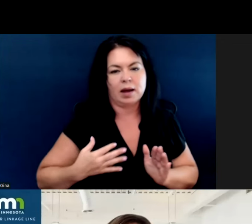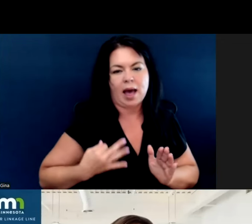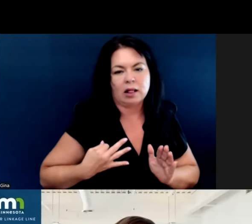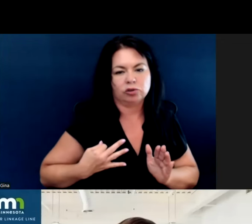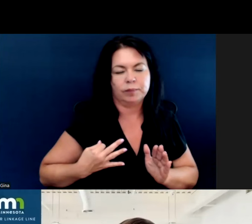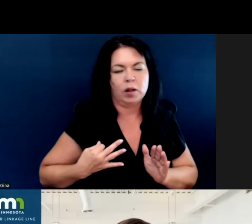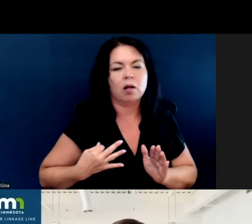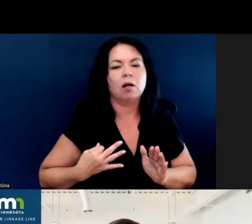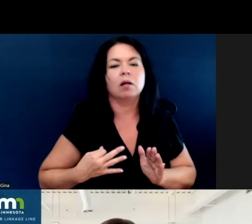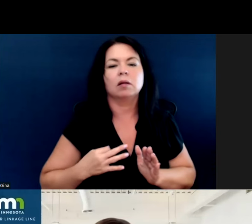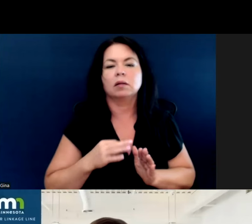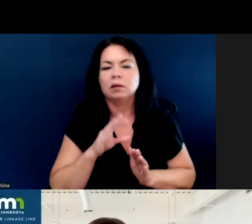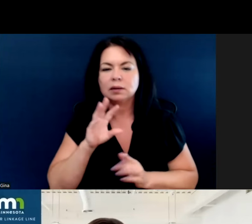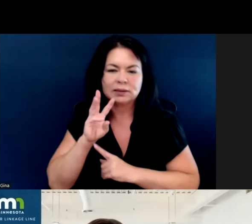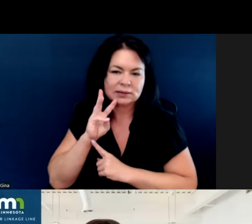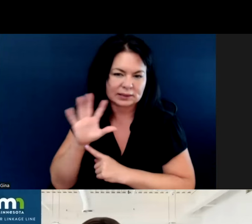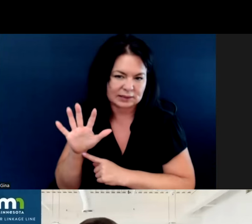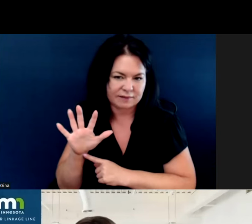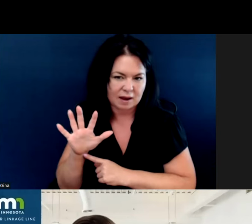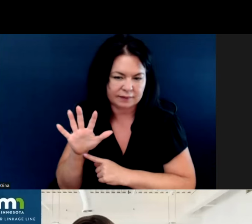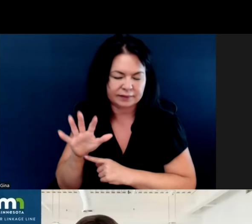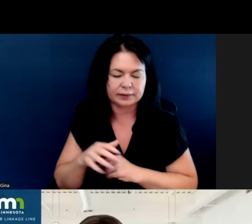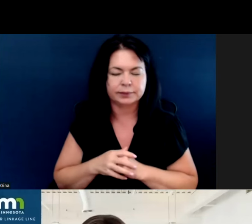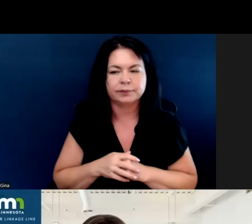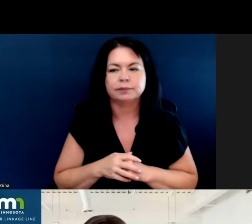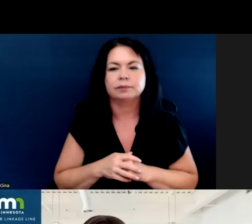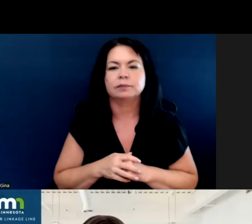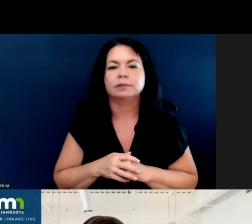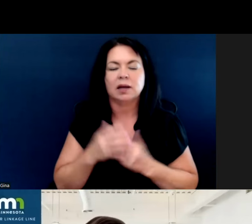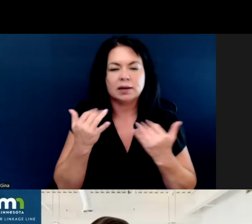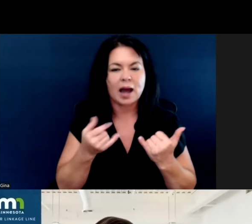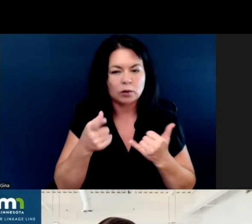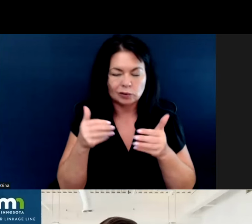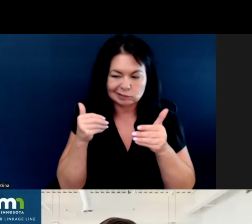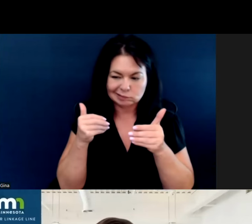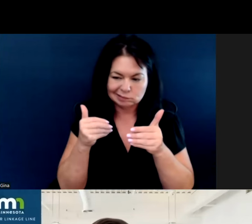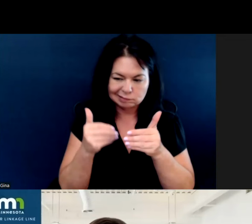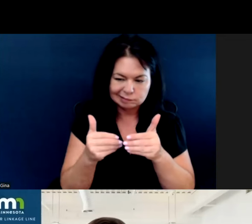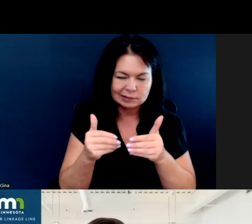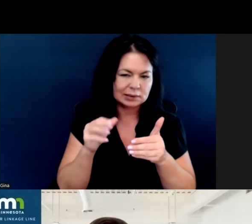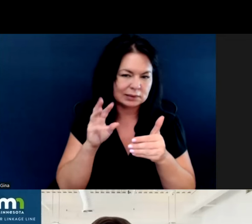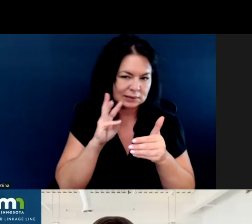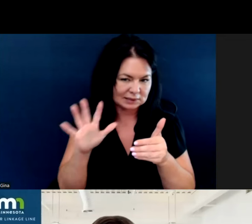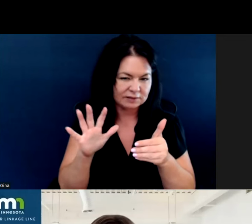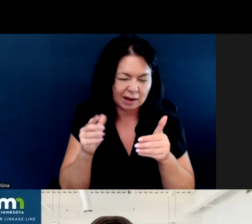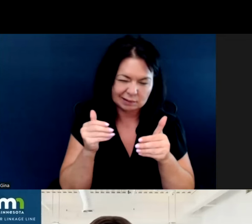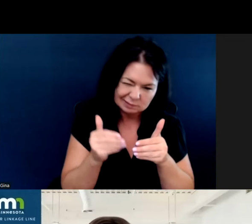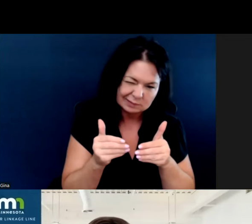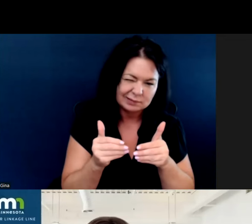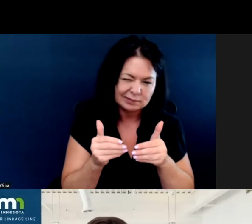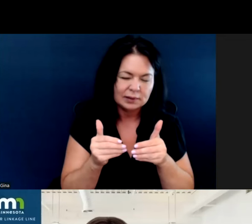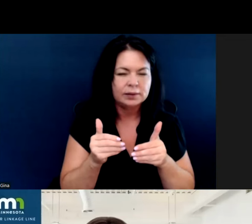65. But when you're coming up to that birthday and you're, when you're going to be turning